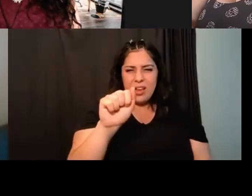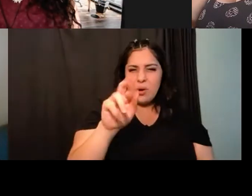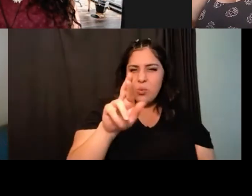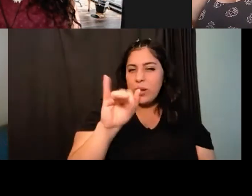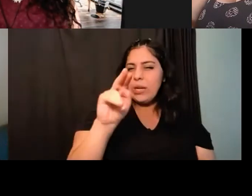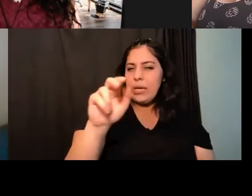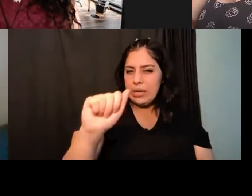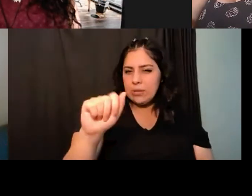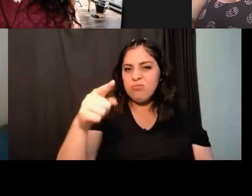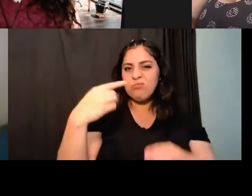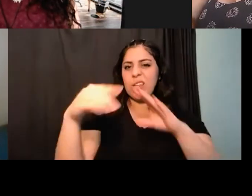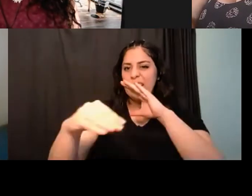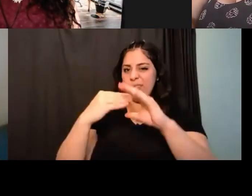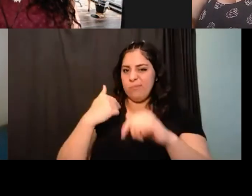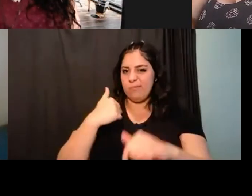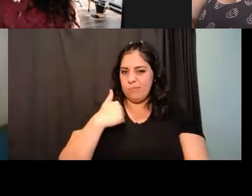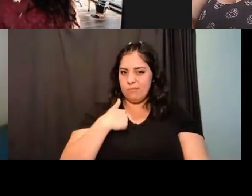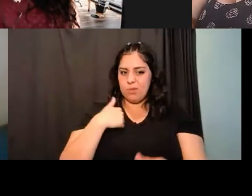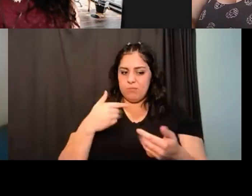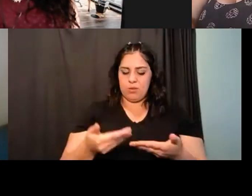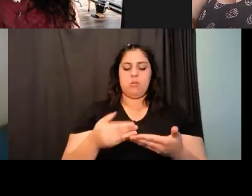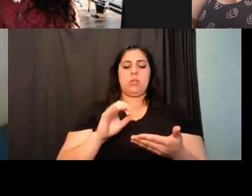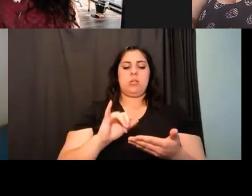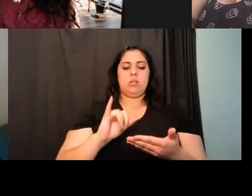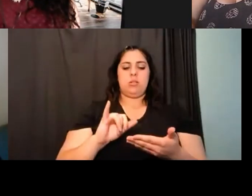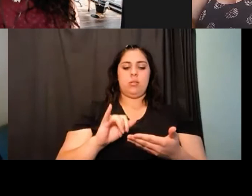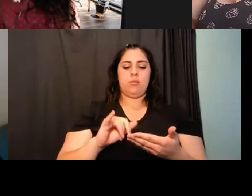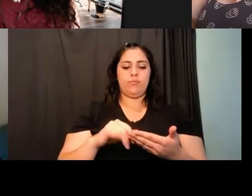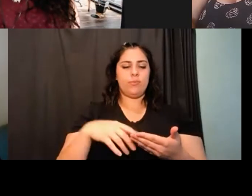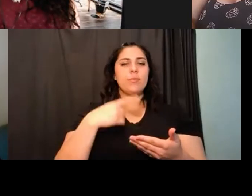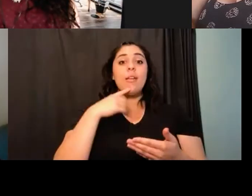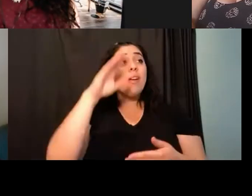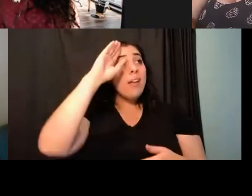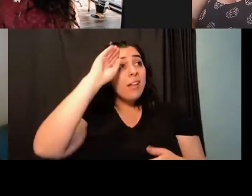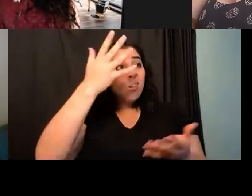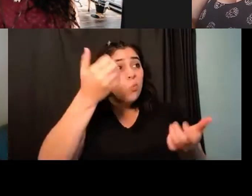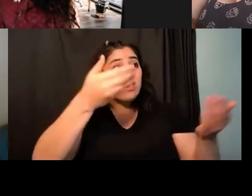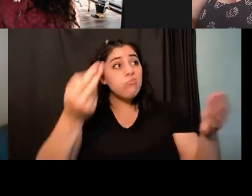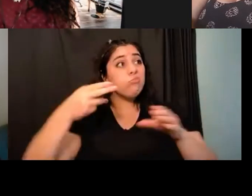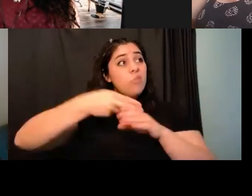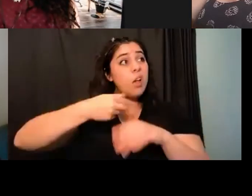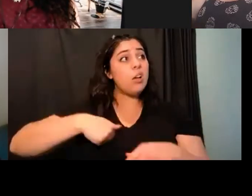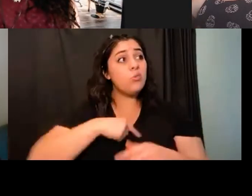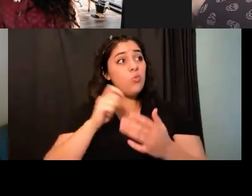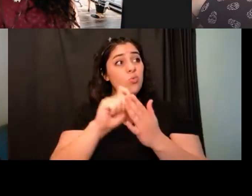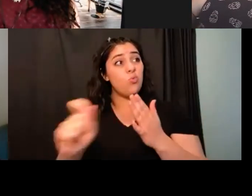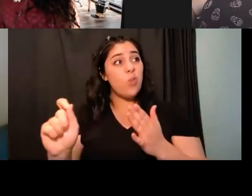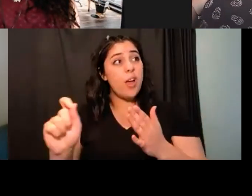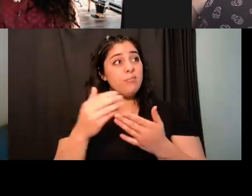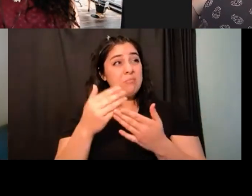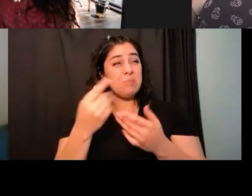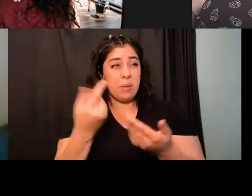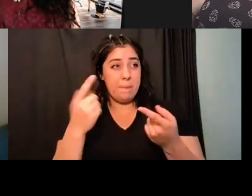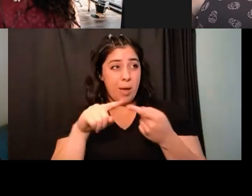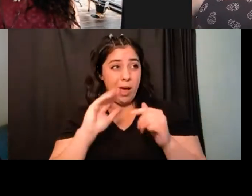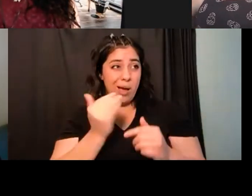me a direct message saying, "Hey, you wanna join us writing this thing about our bodies?" And I was just